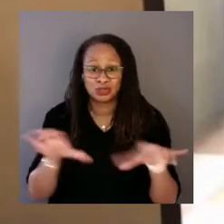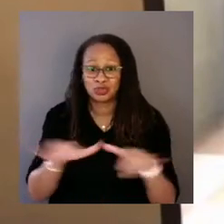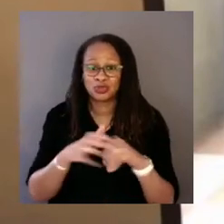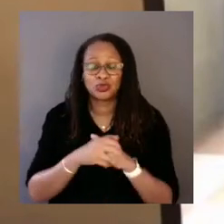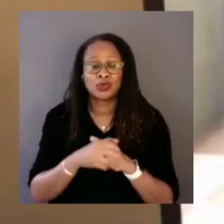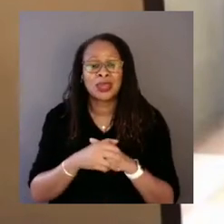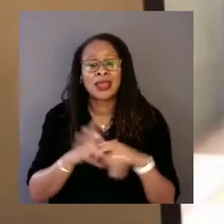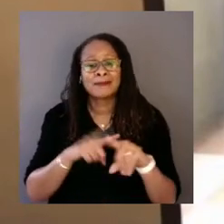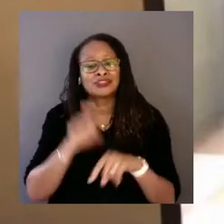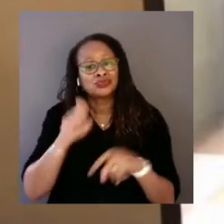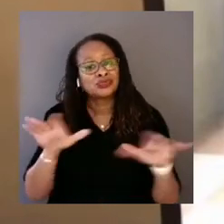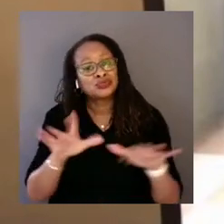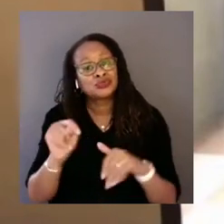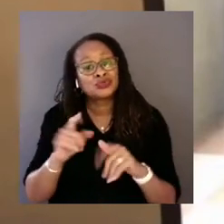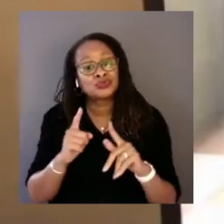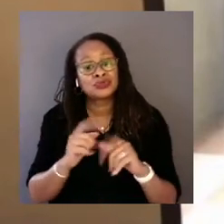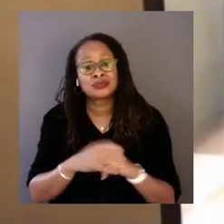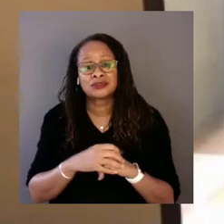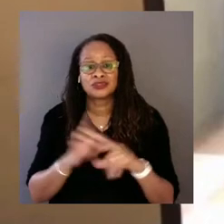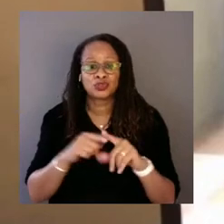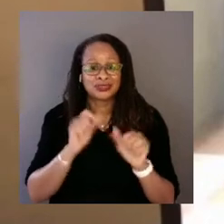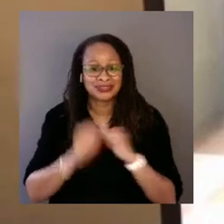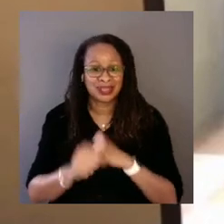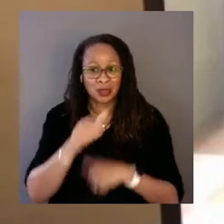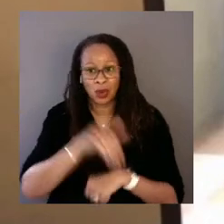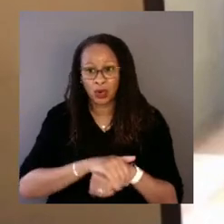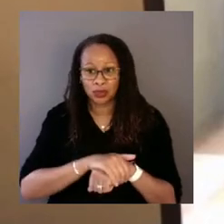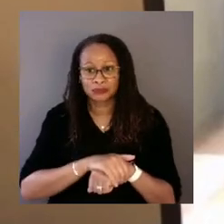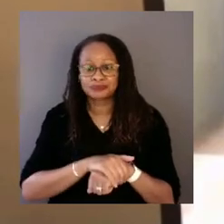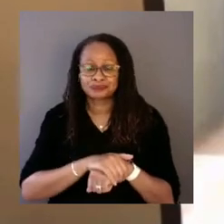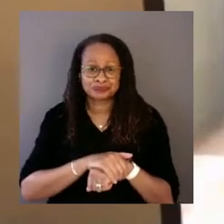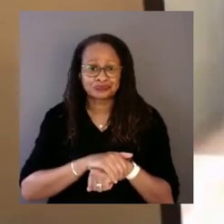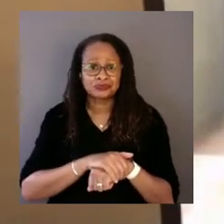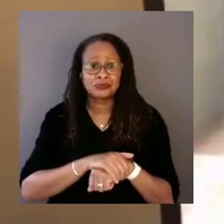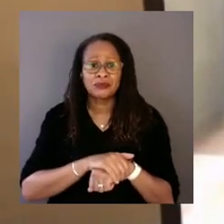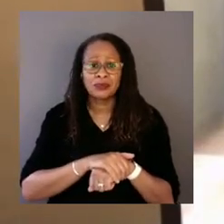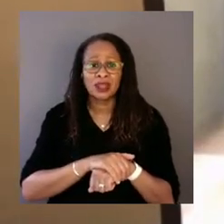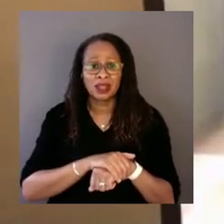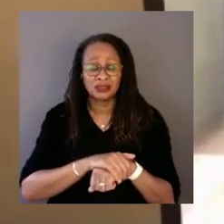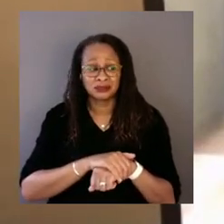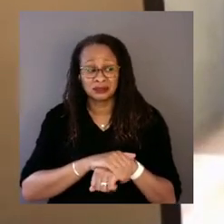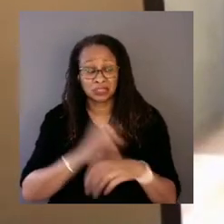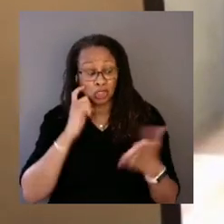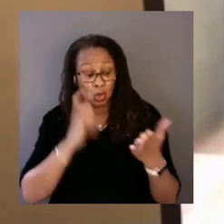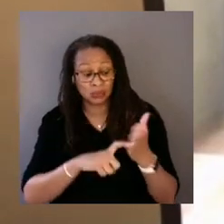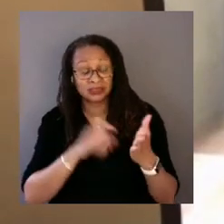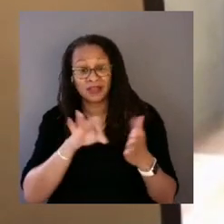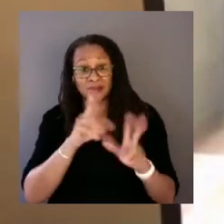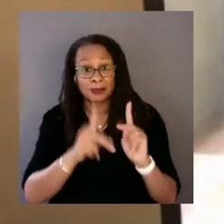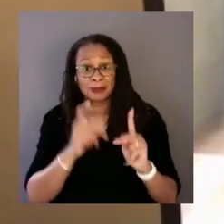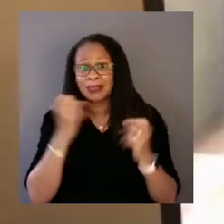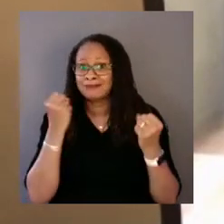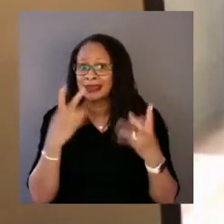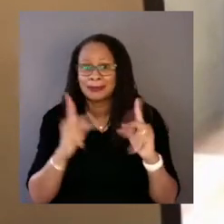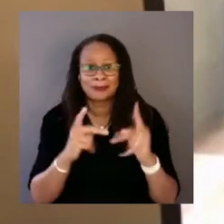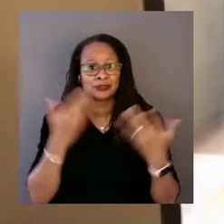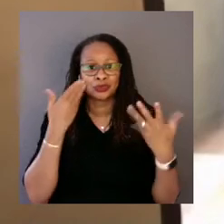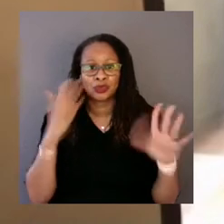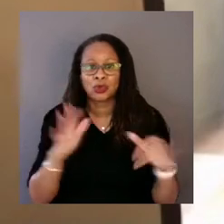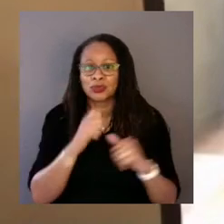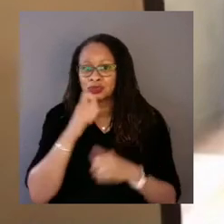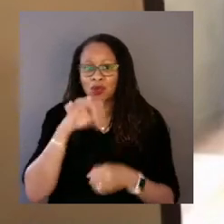do in terms of like staying on, you know, the radar screens for a lot of the people who don't know, who may not vote in